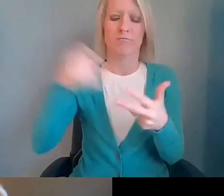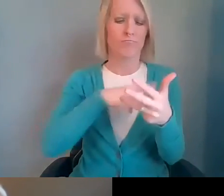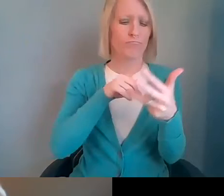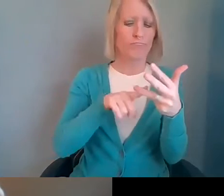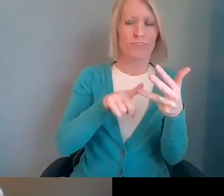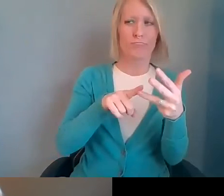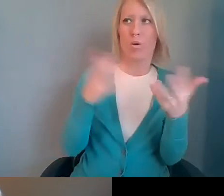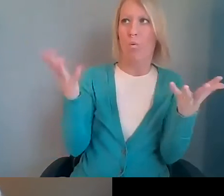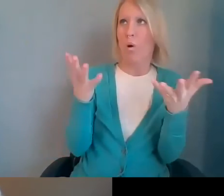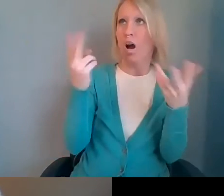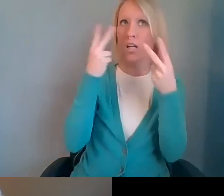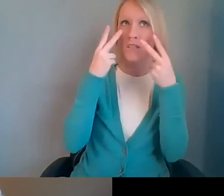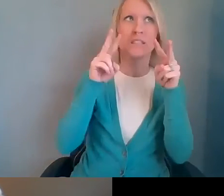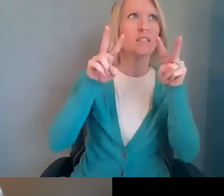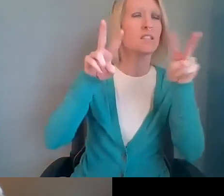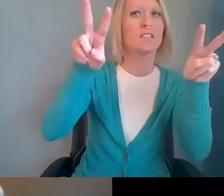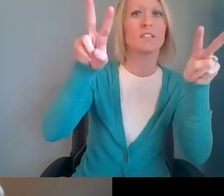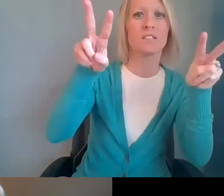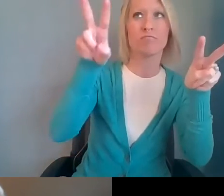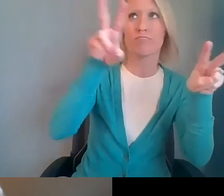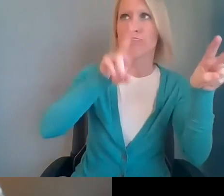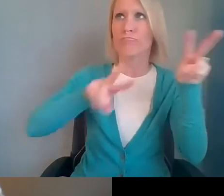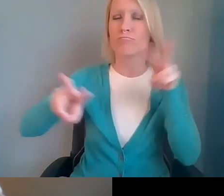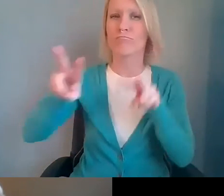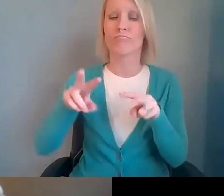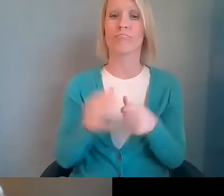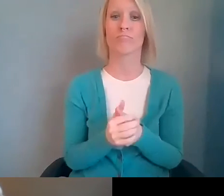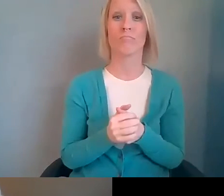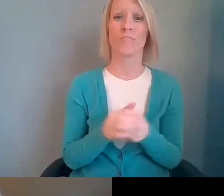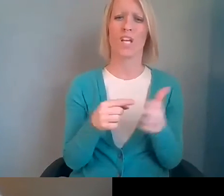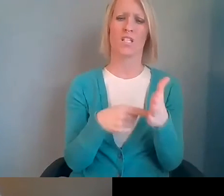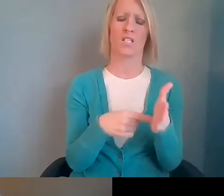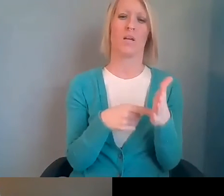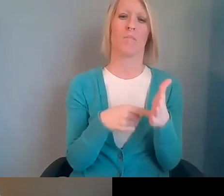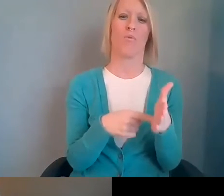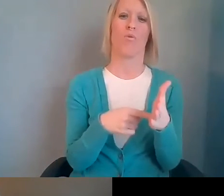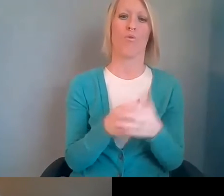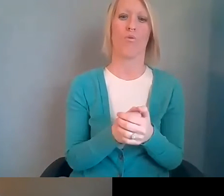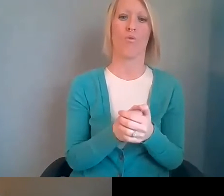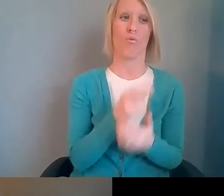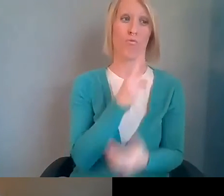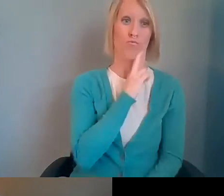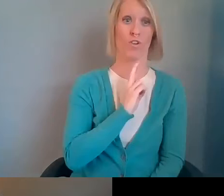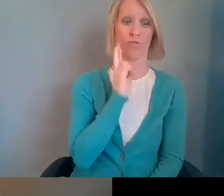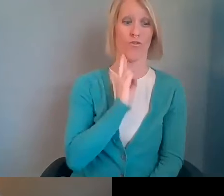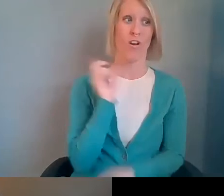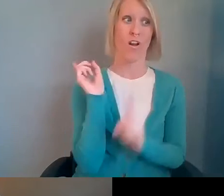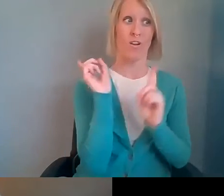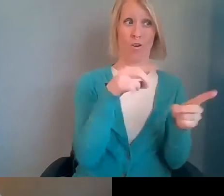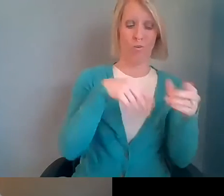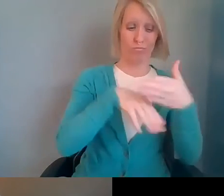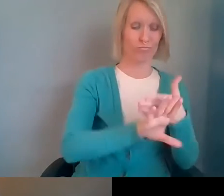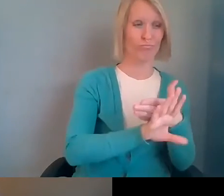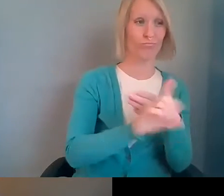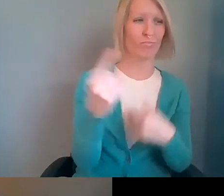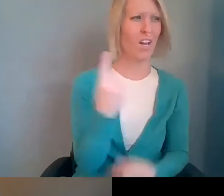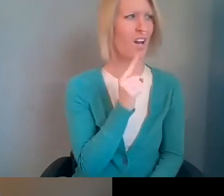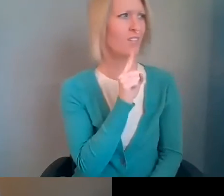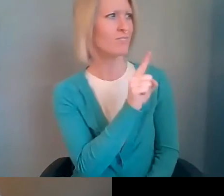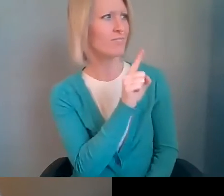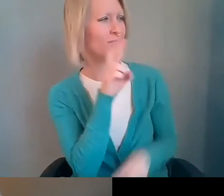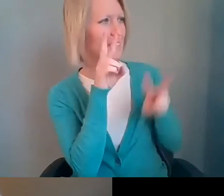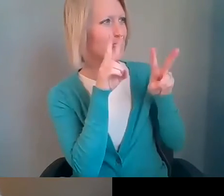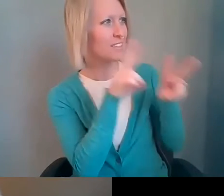Um, if I'm in a restaurant and I see a couple or a family, I may